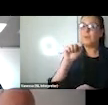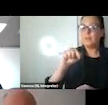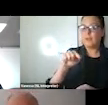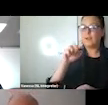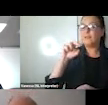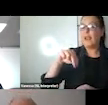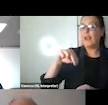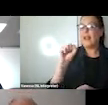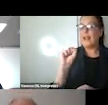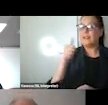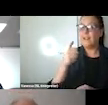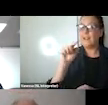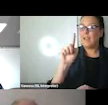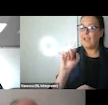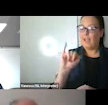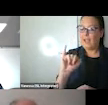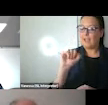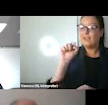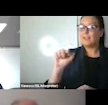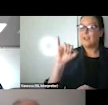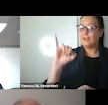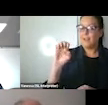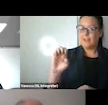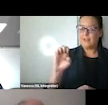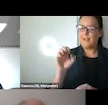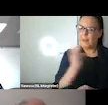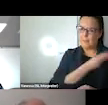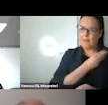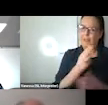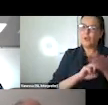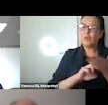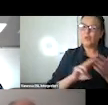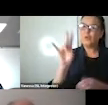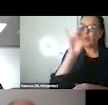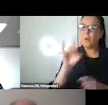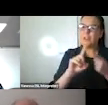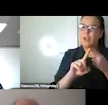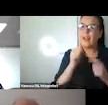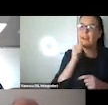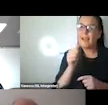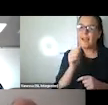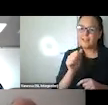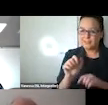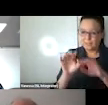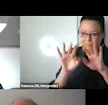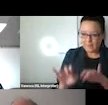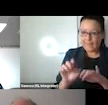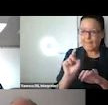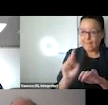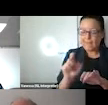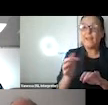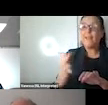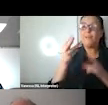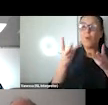www.nsai.ie. Please use the Q&A function if you would like to pose a question to the speakers, and there will be a